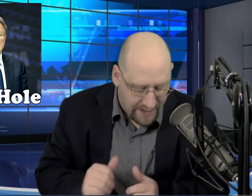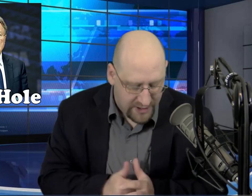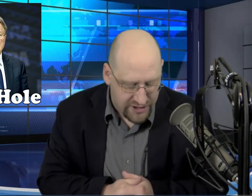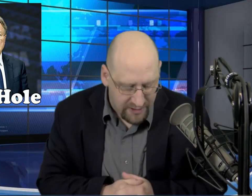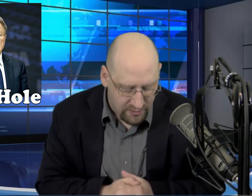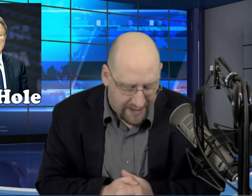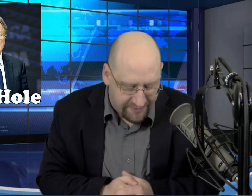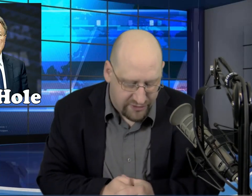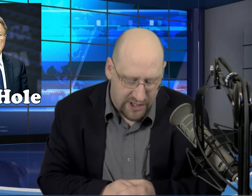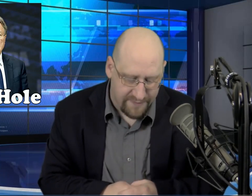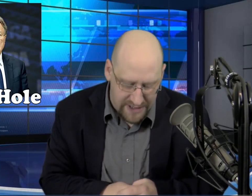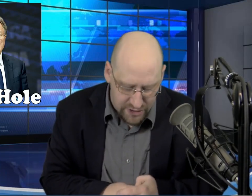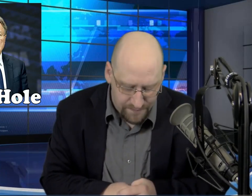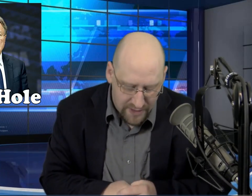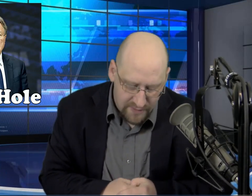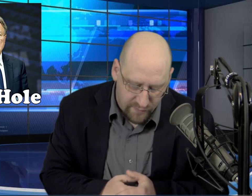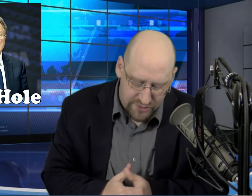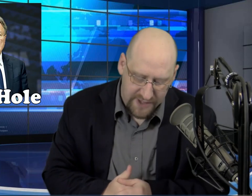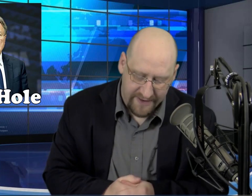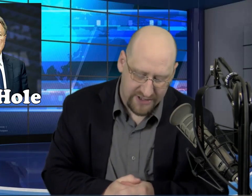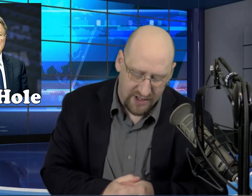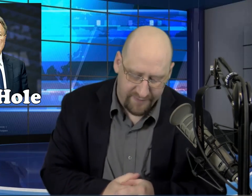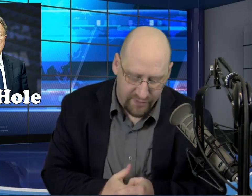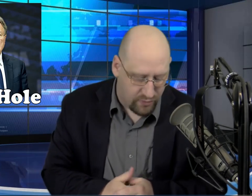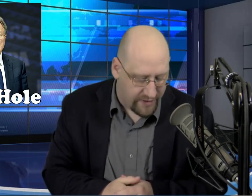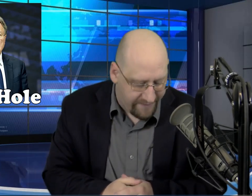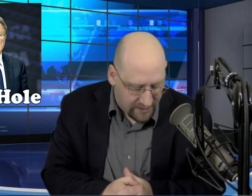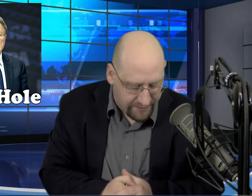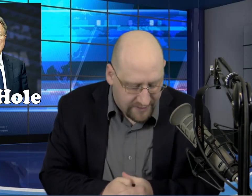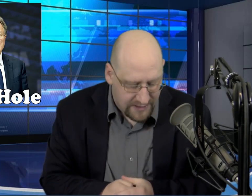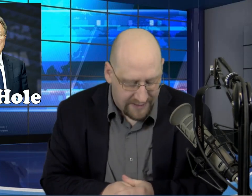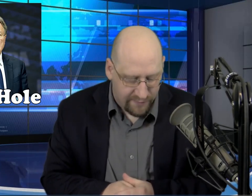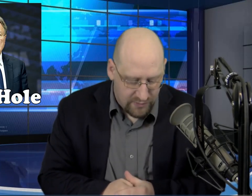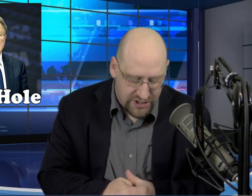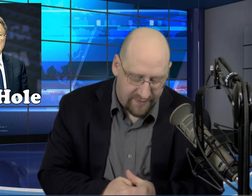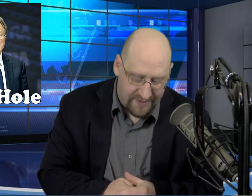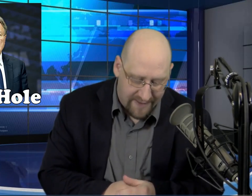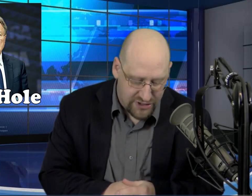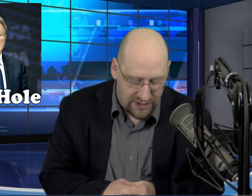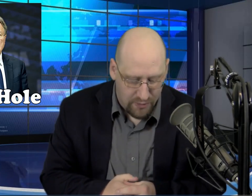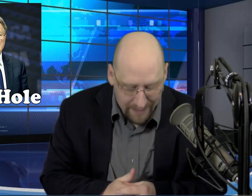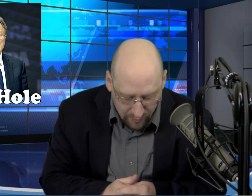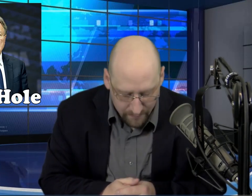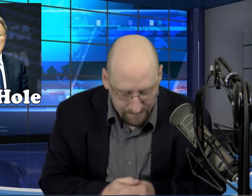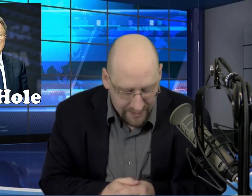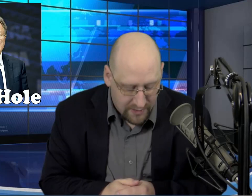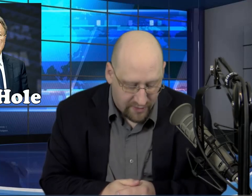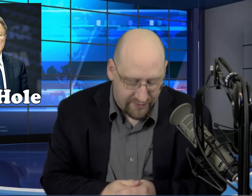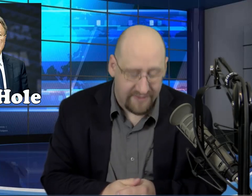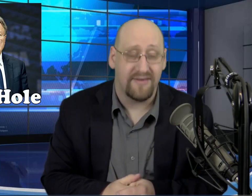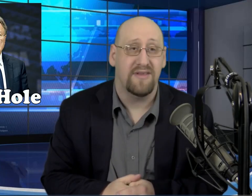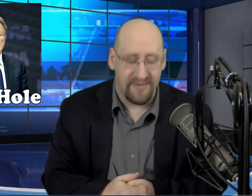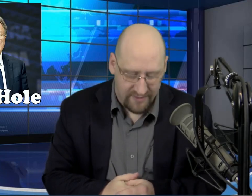suit, General Counsel John Frazier, former Chief Financial Officer Woody Phillips, and former Chief of Staff Joshua Powell.